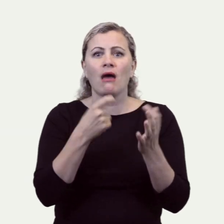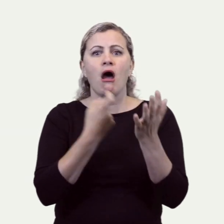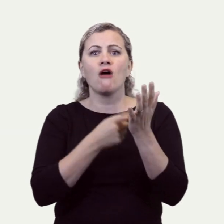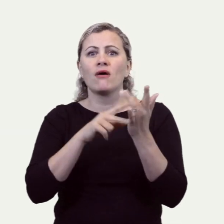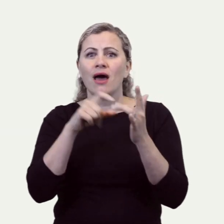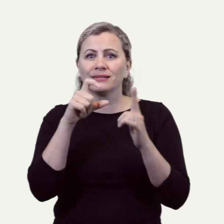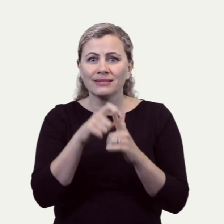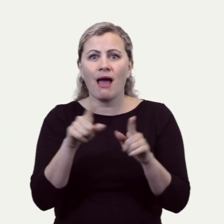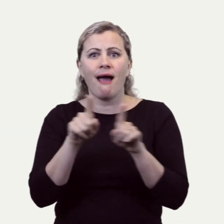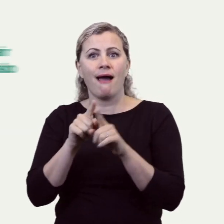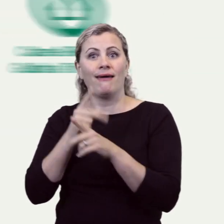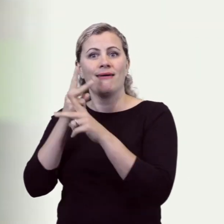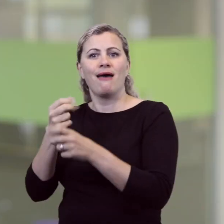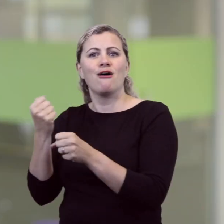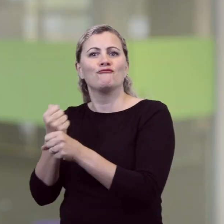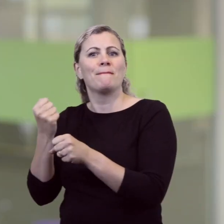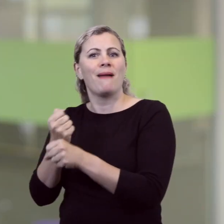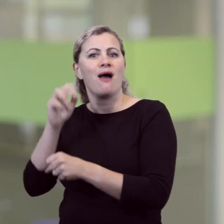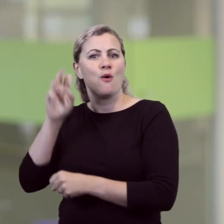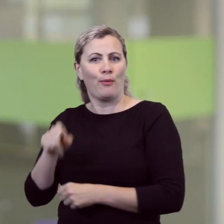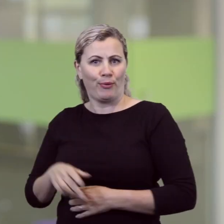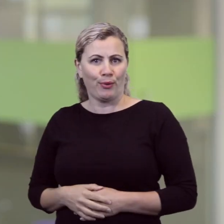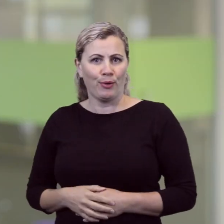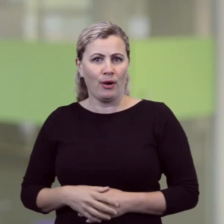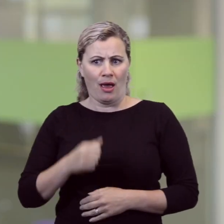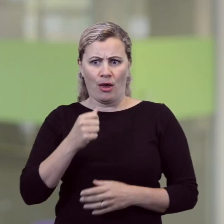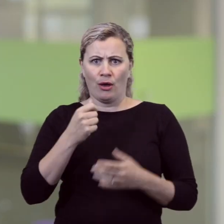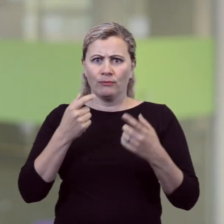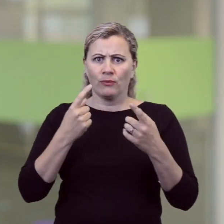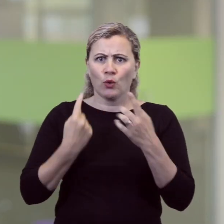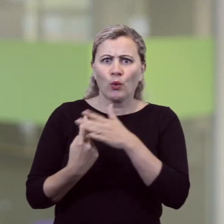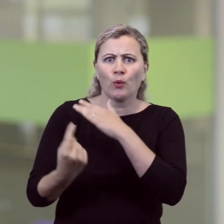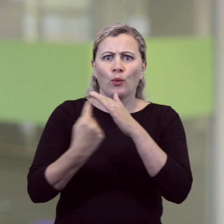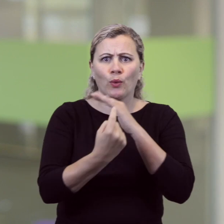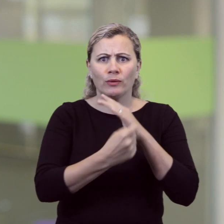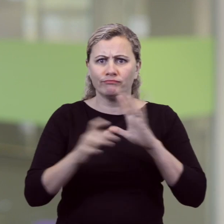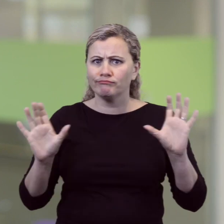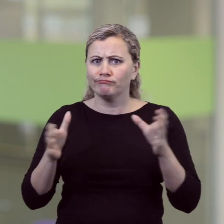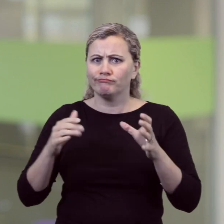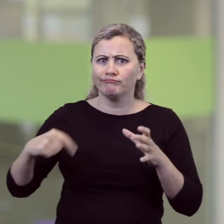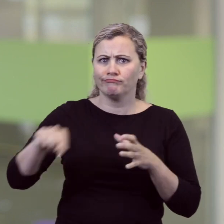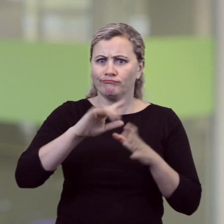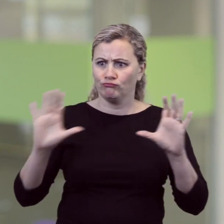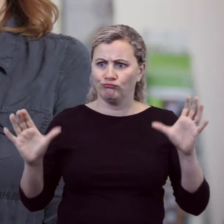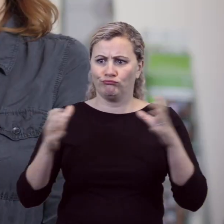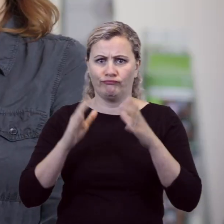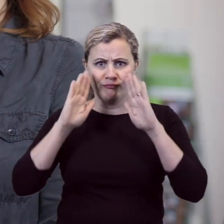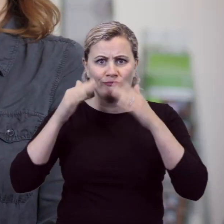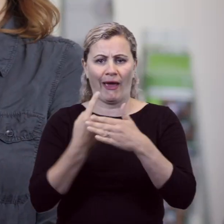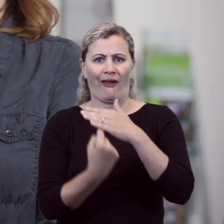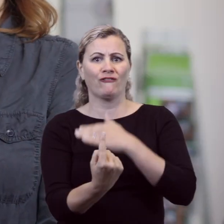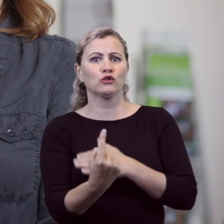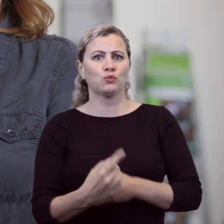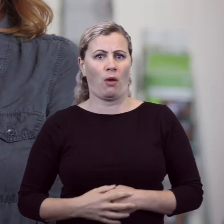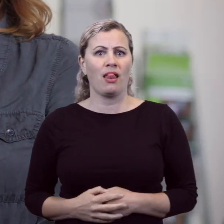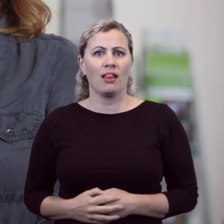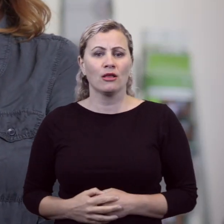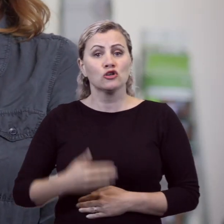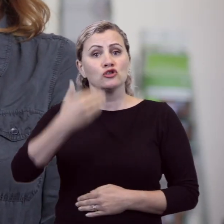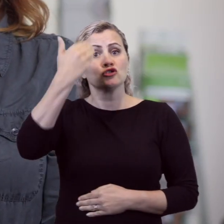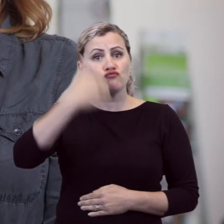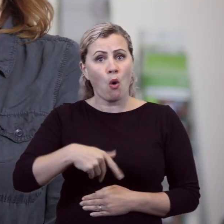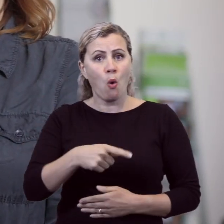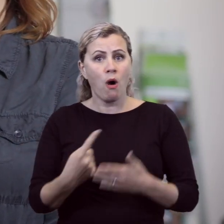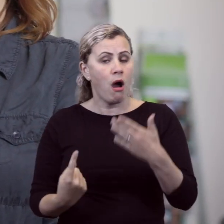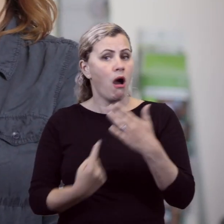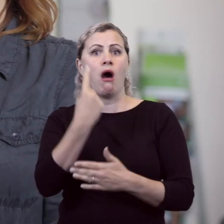Care and Repair Cymru, all bring unique expertise in different areas to help provide more support around the individual. A stroke is something that happens to you